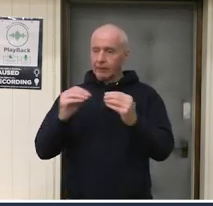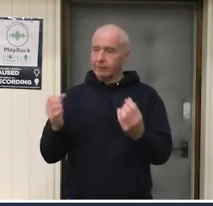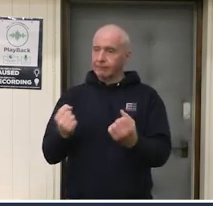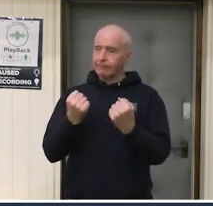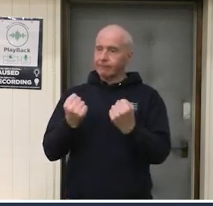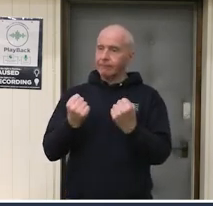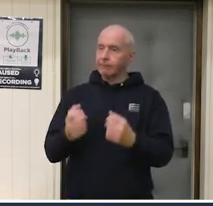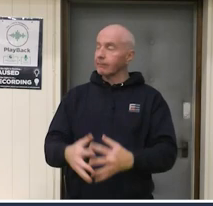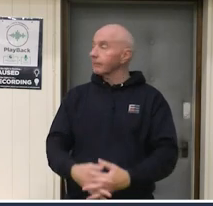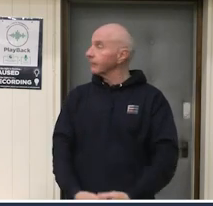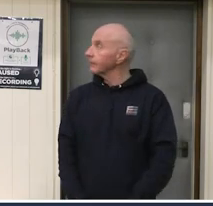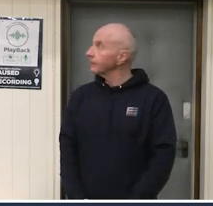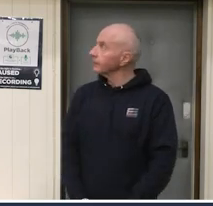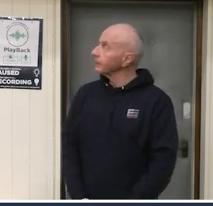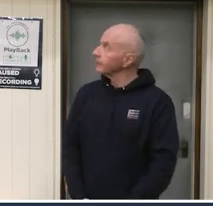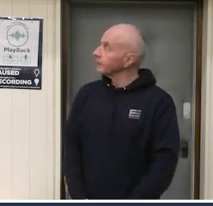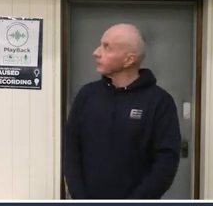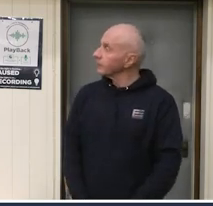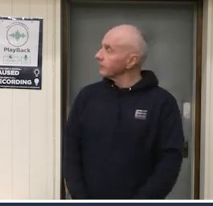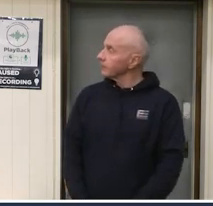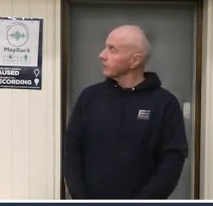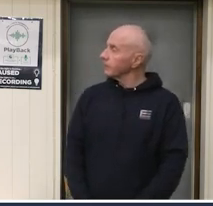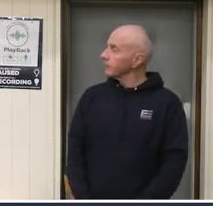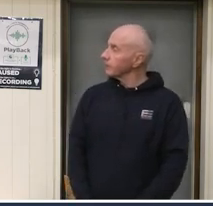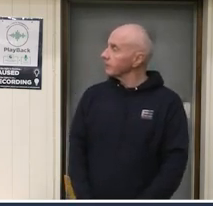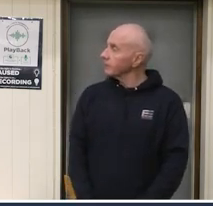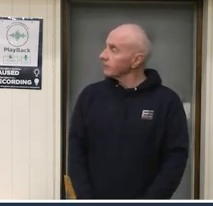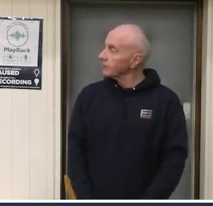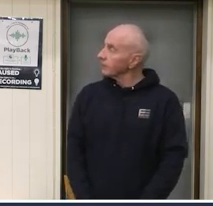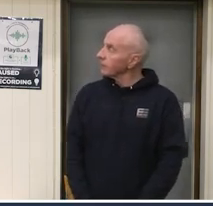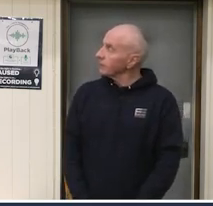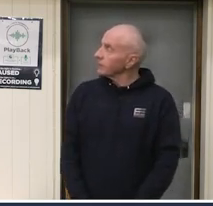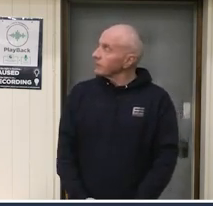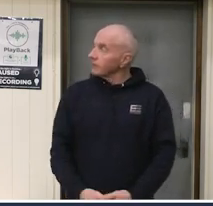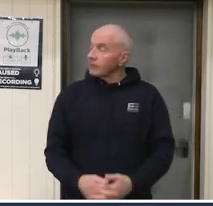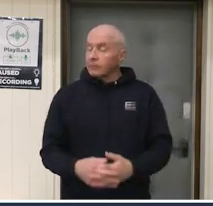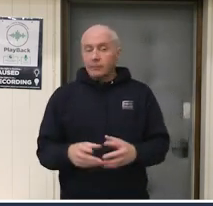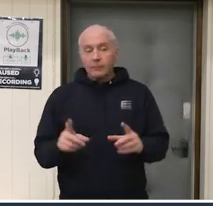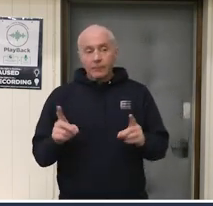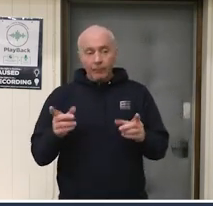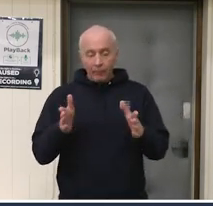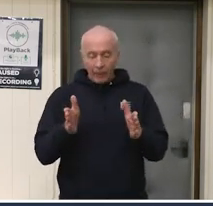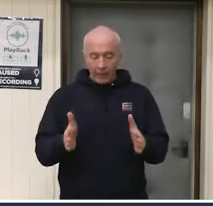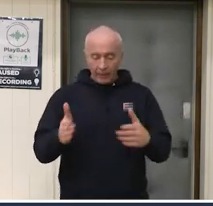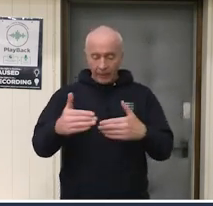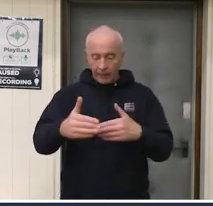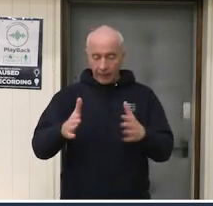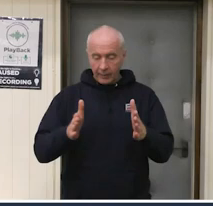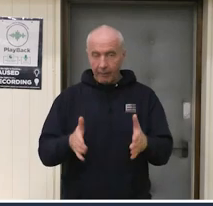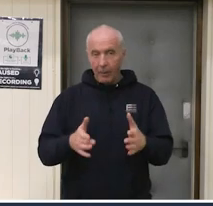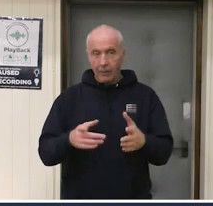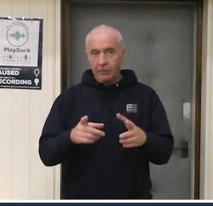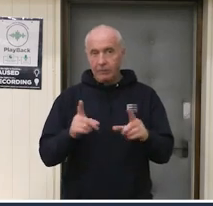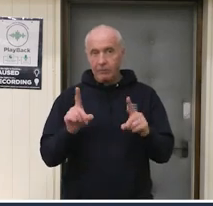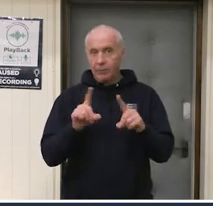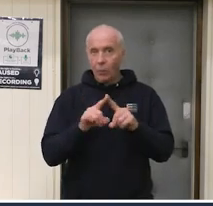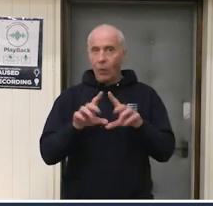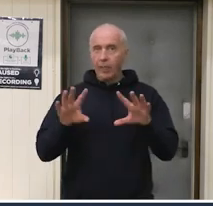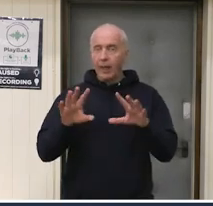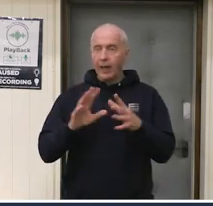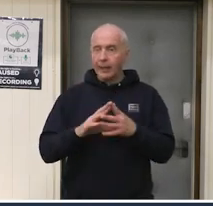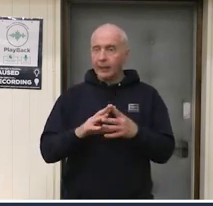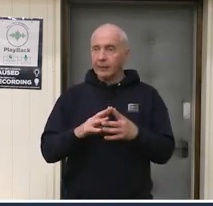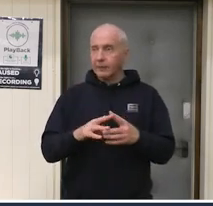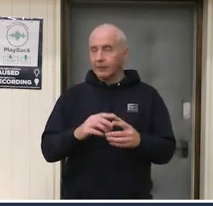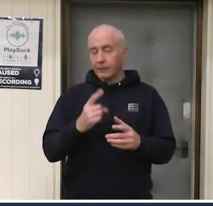So this is where we talk about what the boxes will be in order to contain our super hot